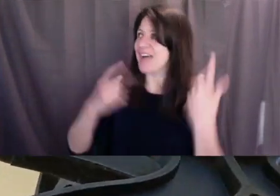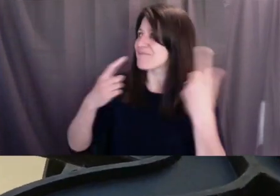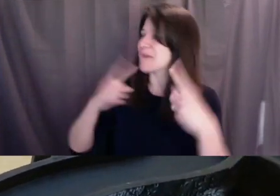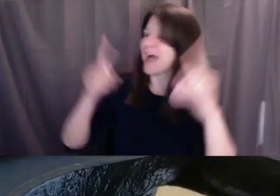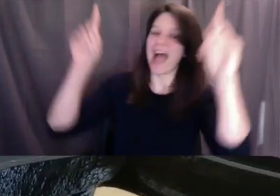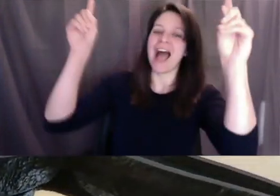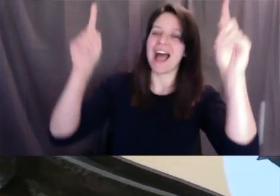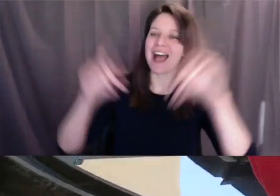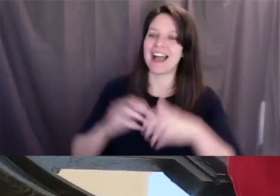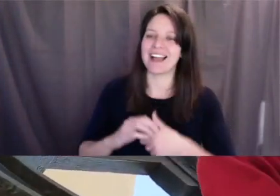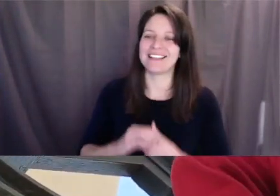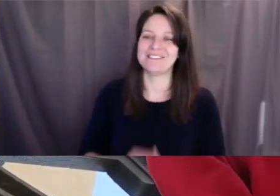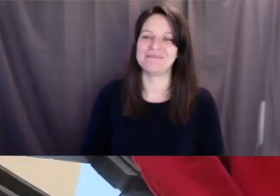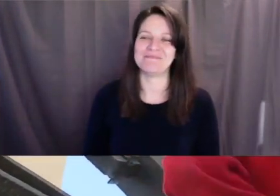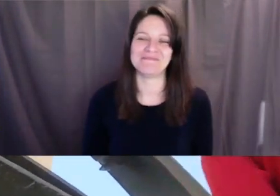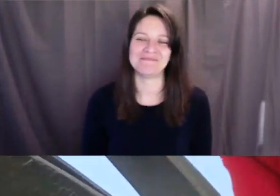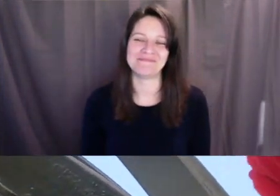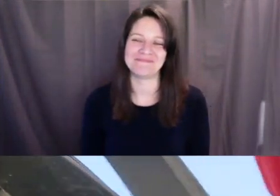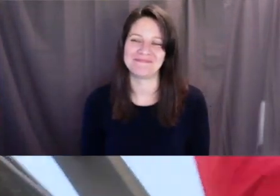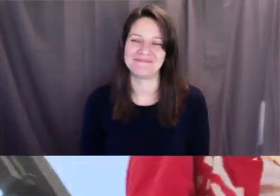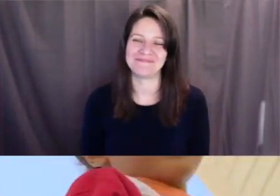Whew. I made it.